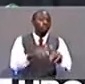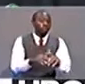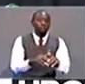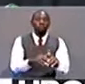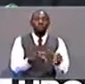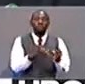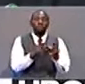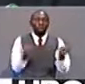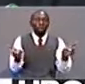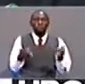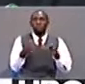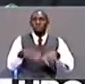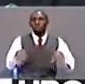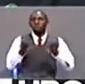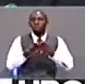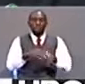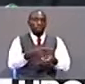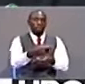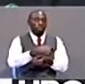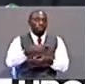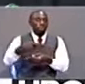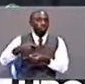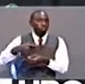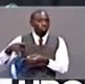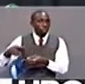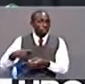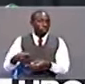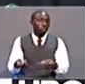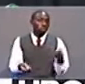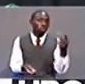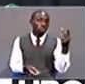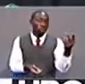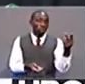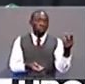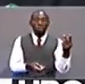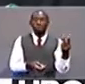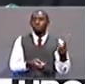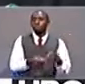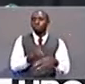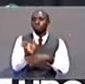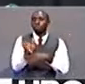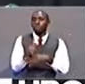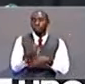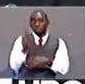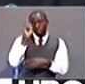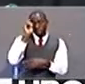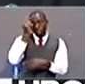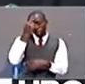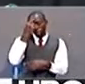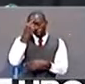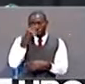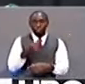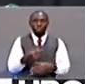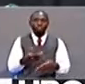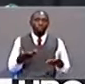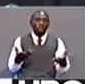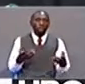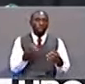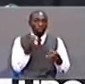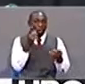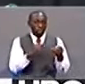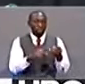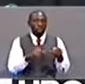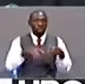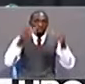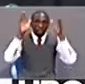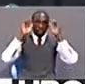of the key agreements, was graced by the two heads of state, His Excellency President Yoweri Kaguta